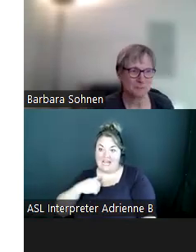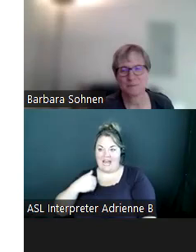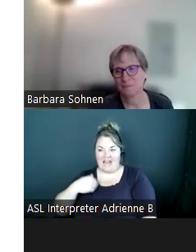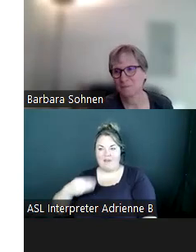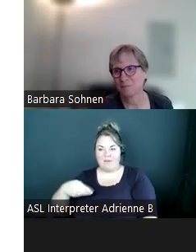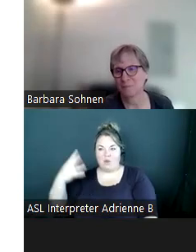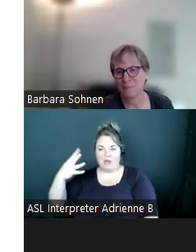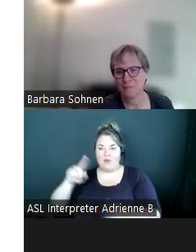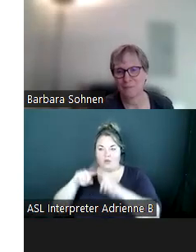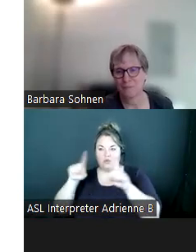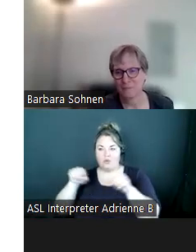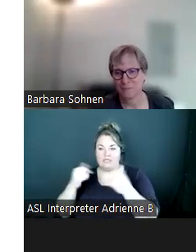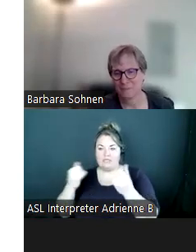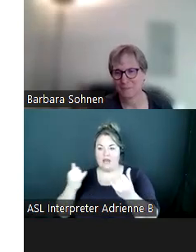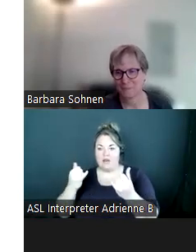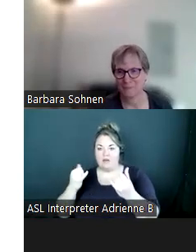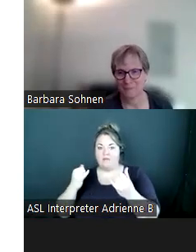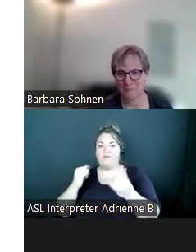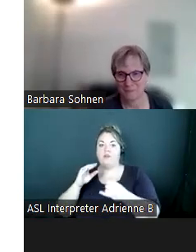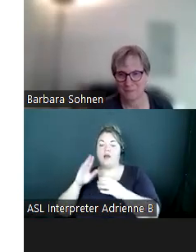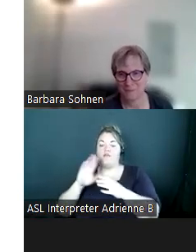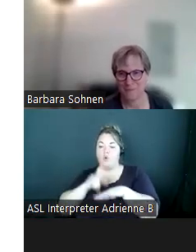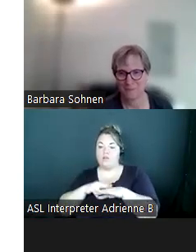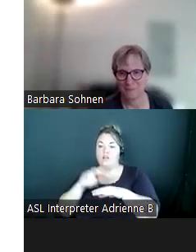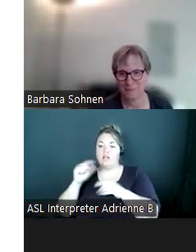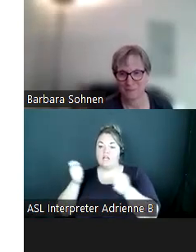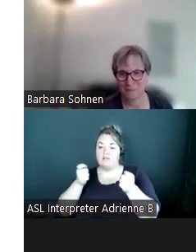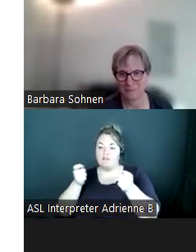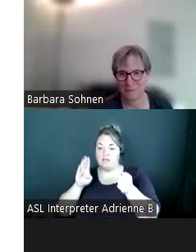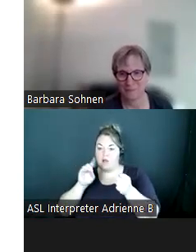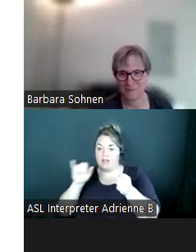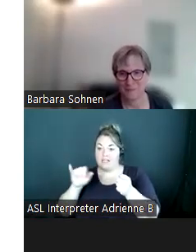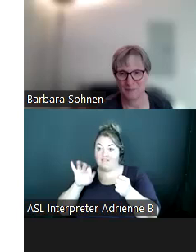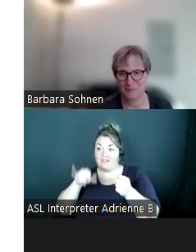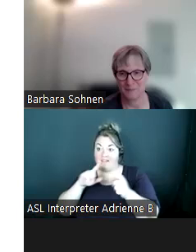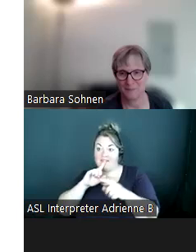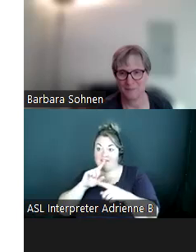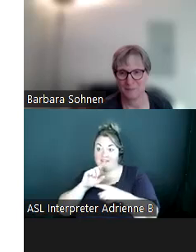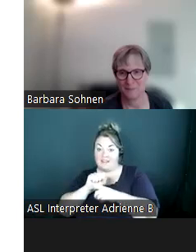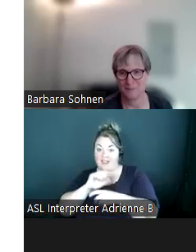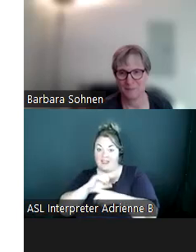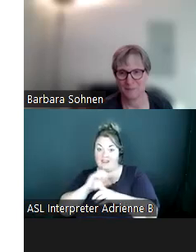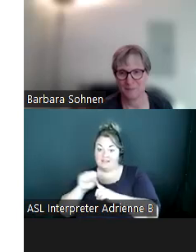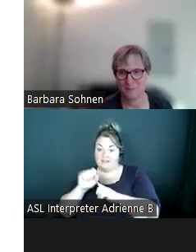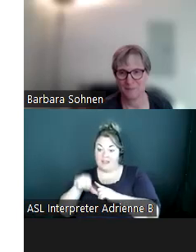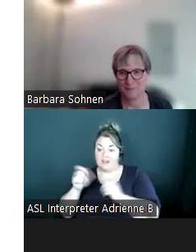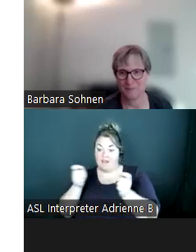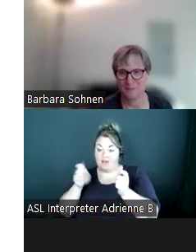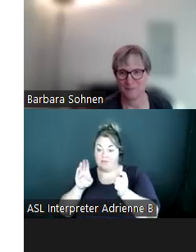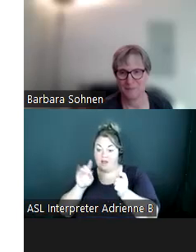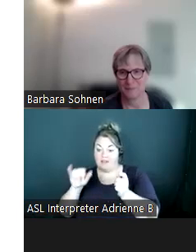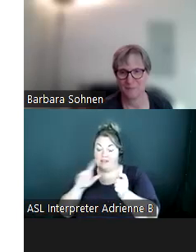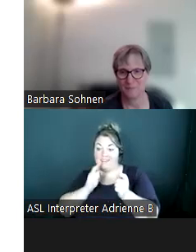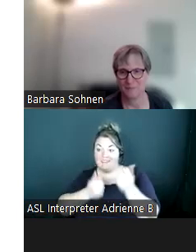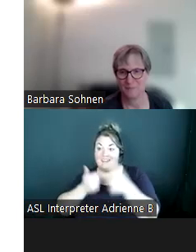screen now. Of course, governing body, if it's the case that that governing body just is the executive management team,